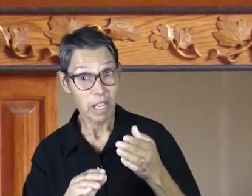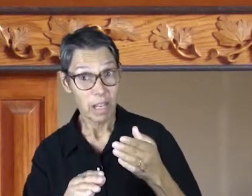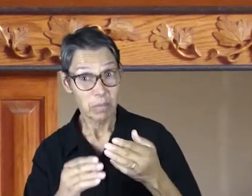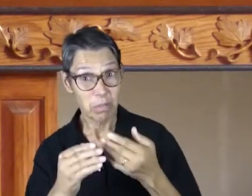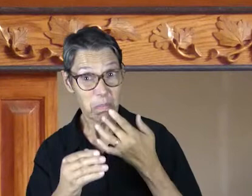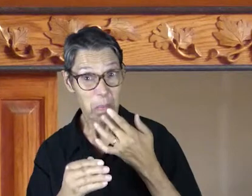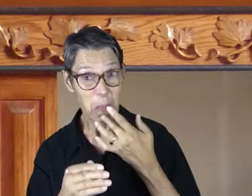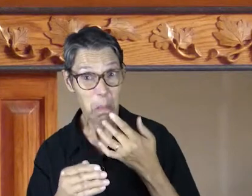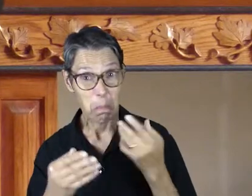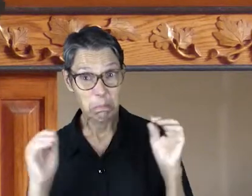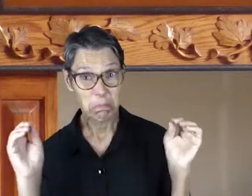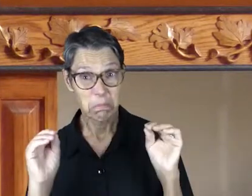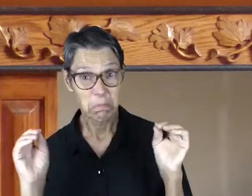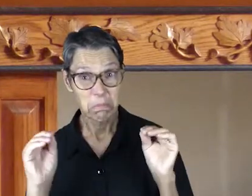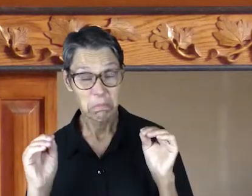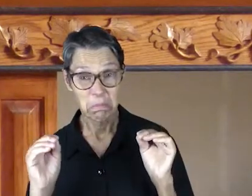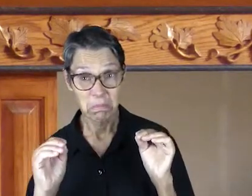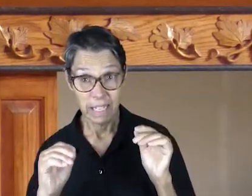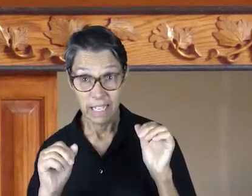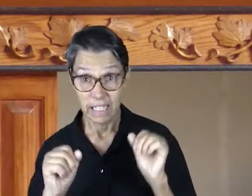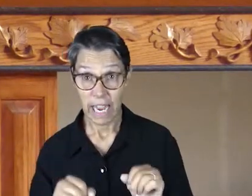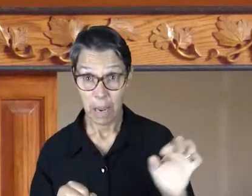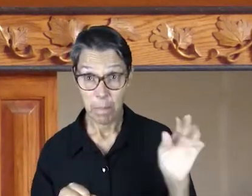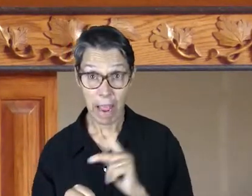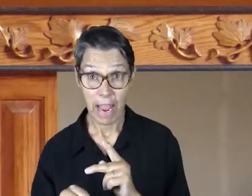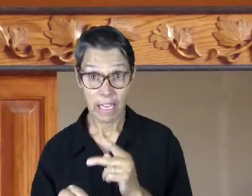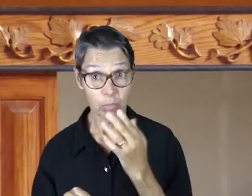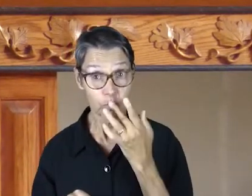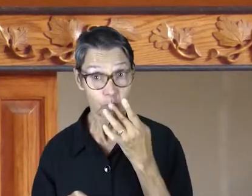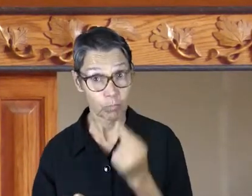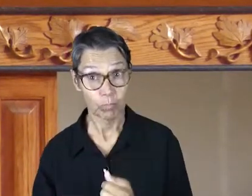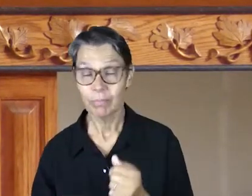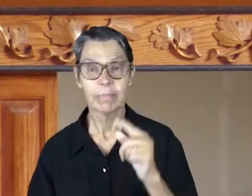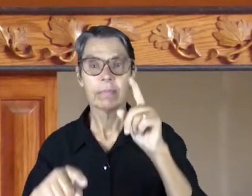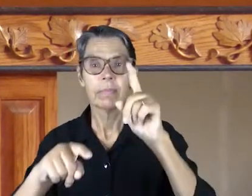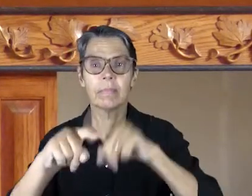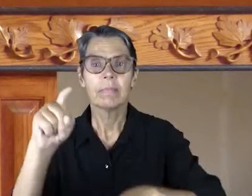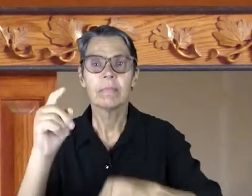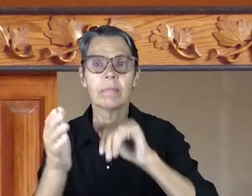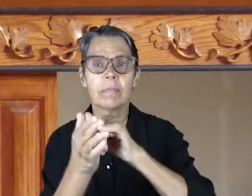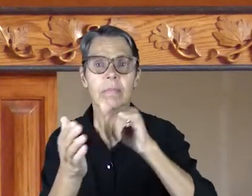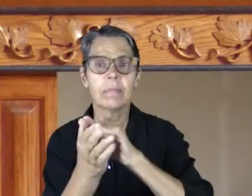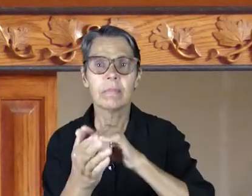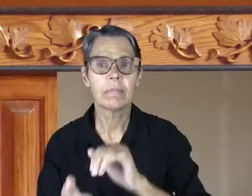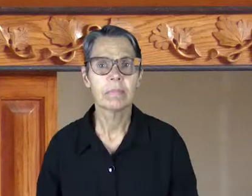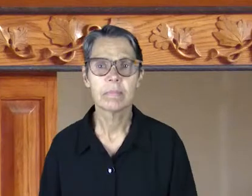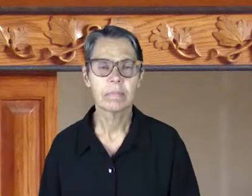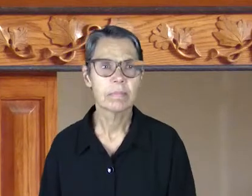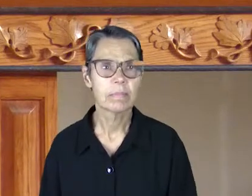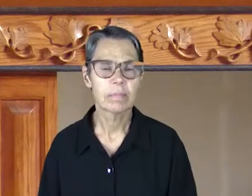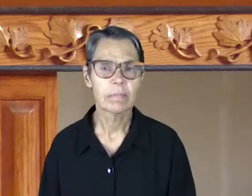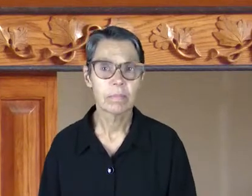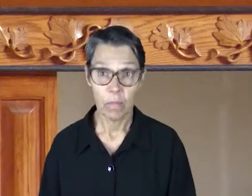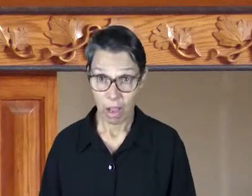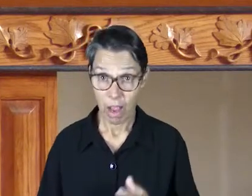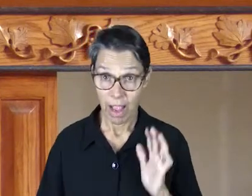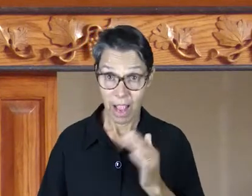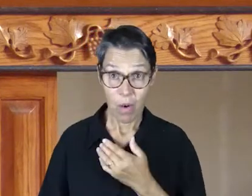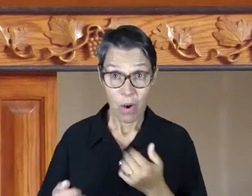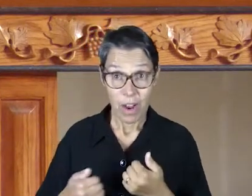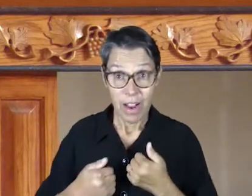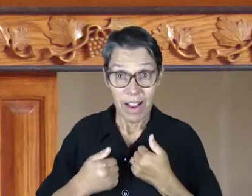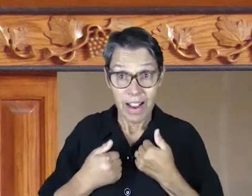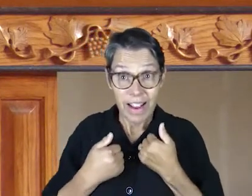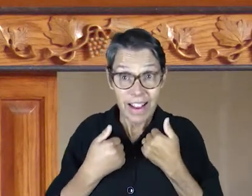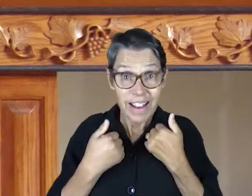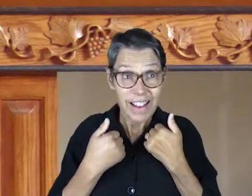restored. Our life without being used to enhance others is hard to retain in energy or